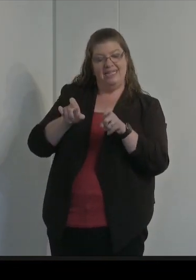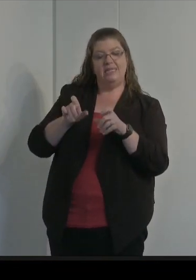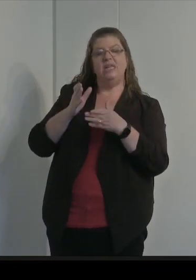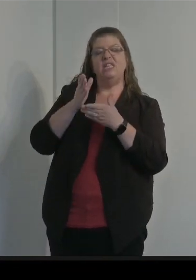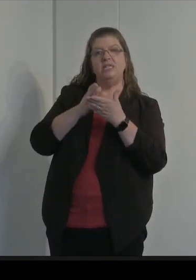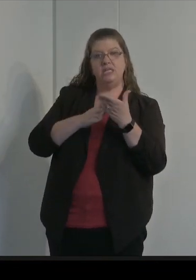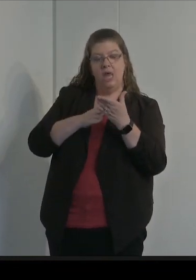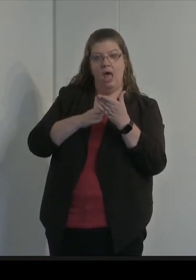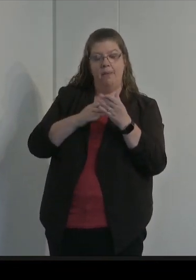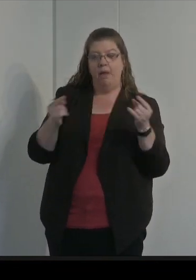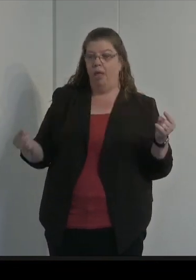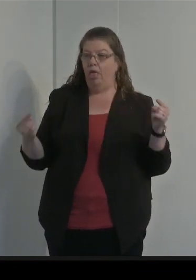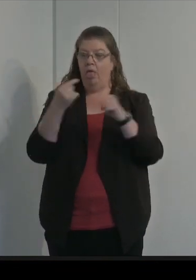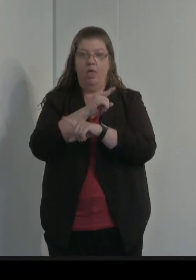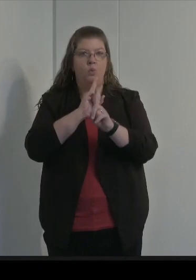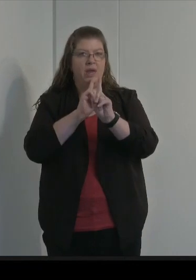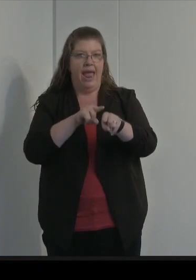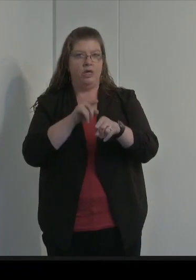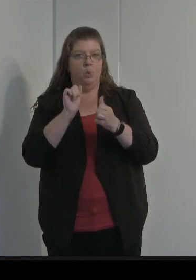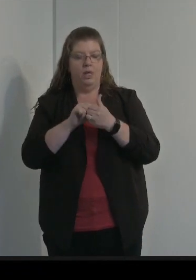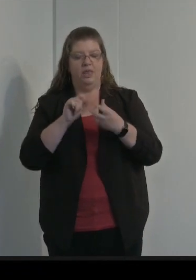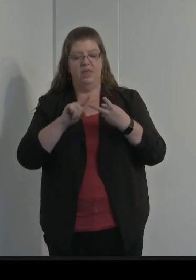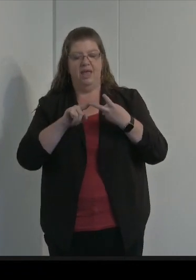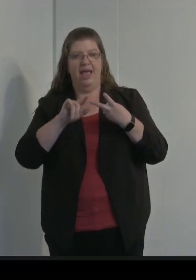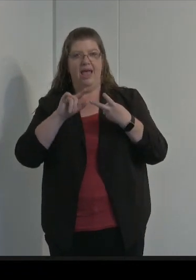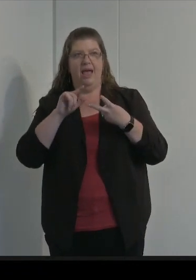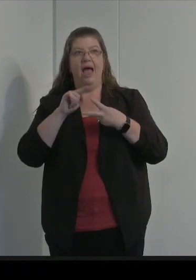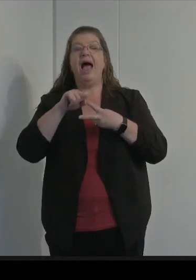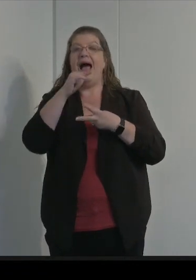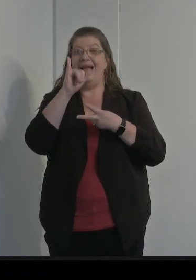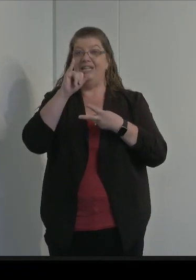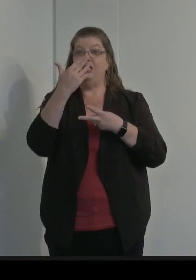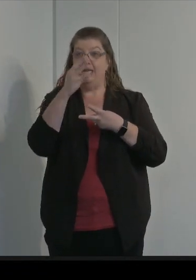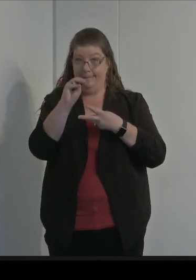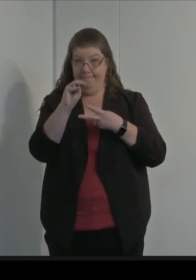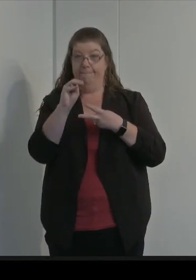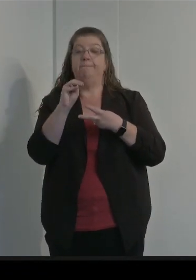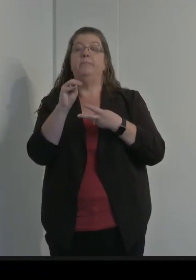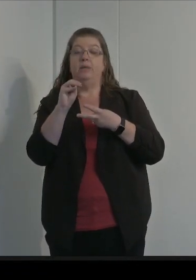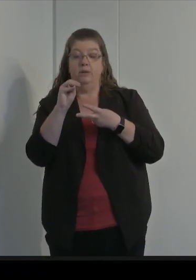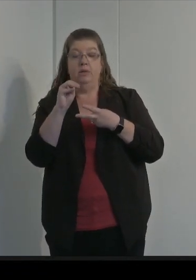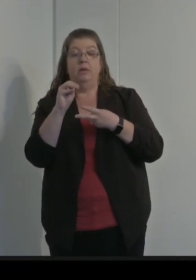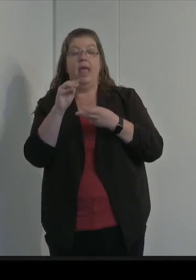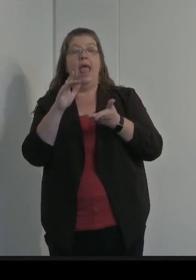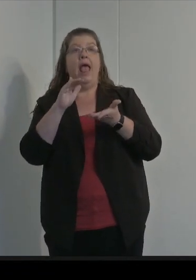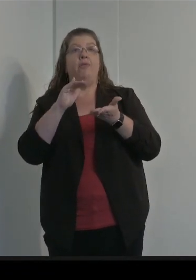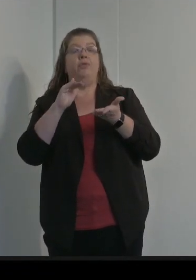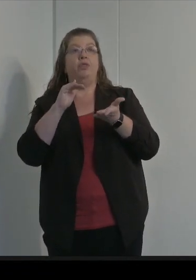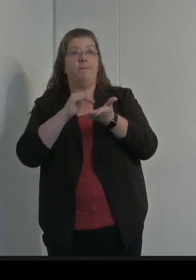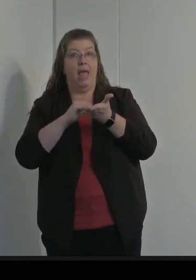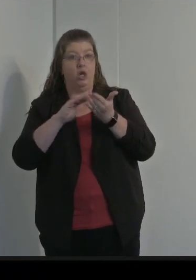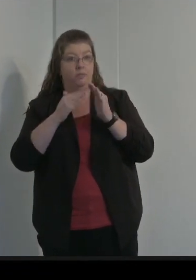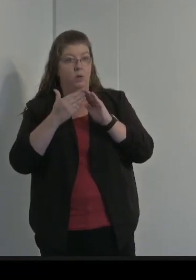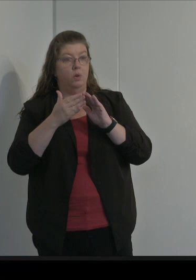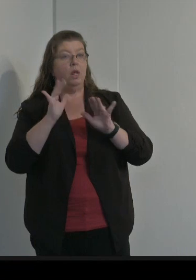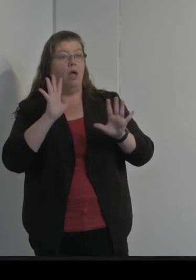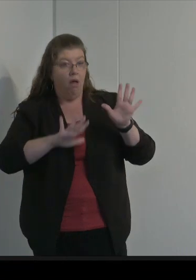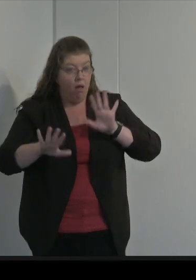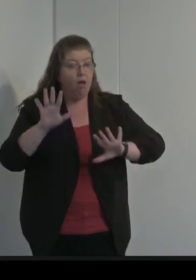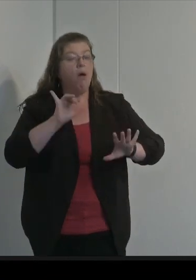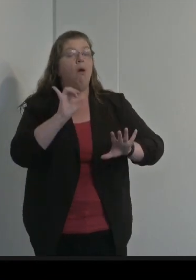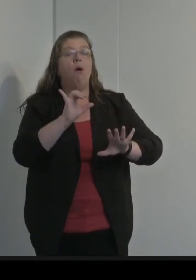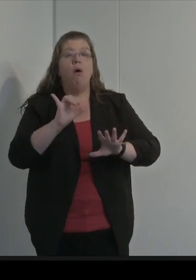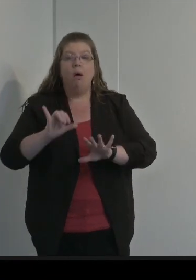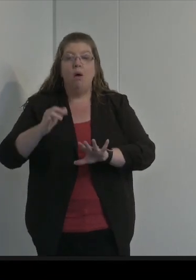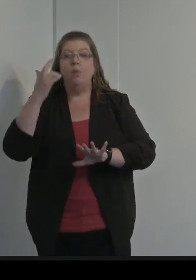some cross-reactivity with the IgM, or the early antibody, and the medical community has come to a consensus